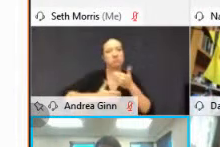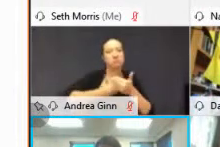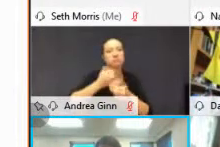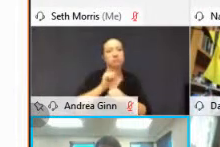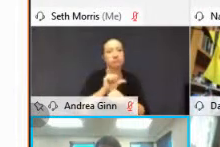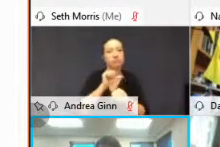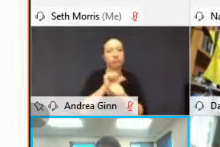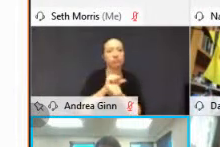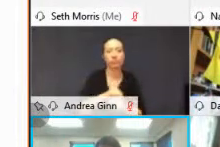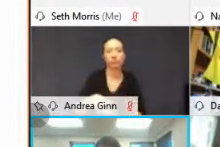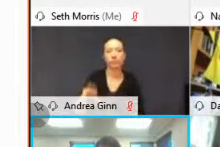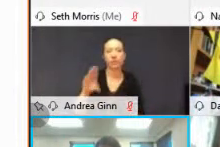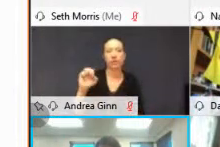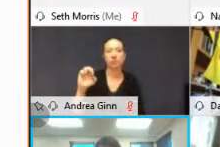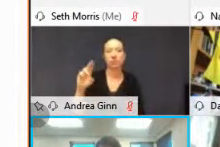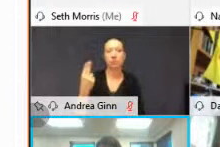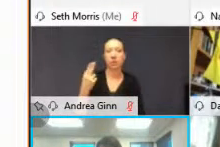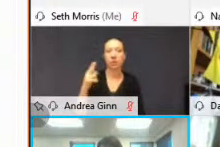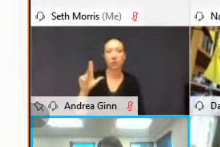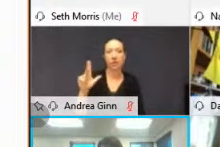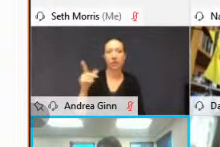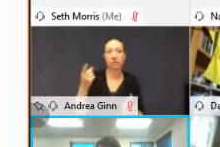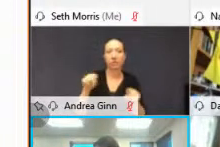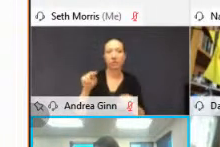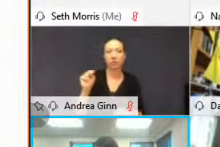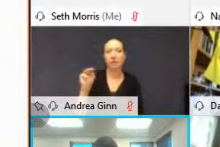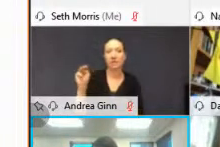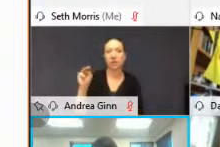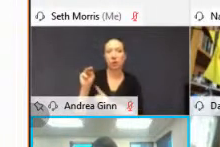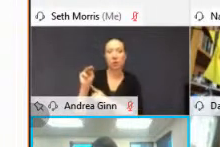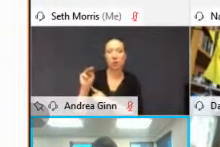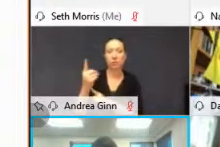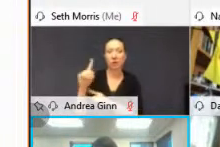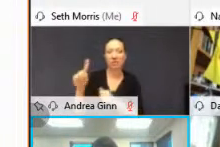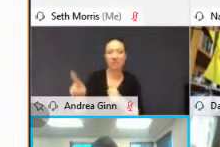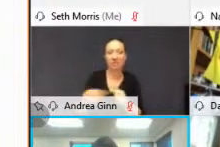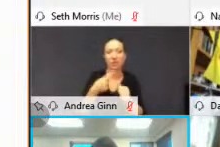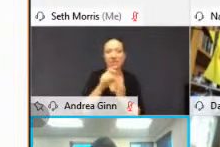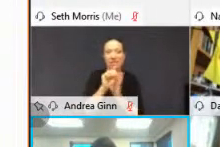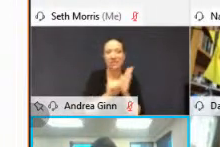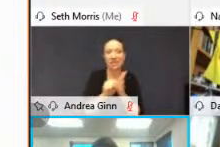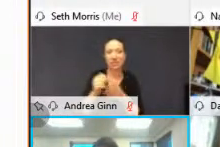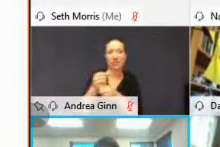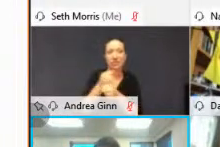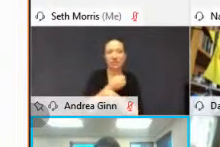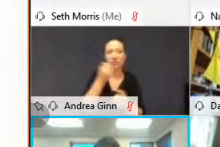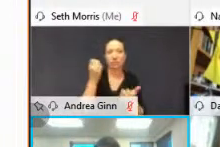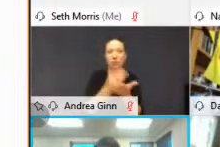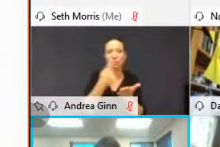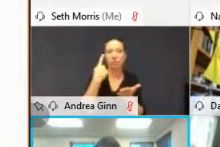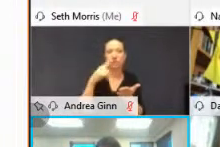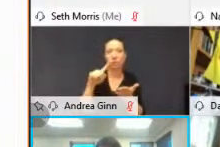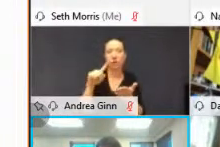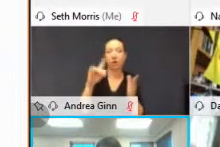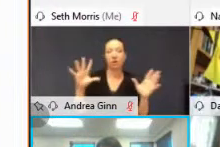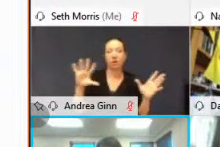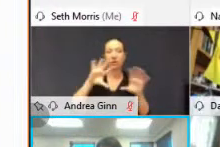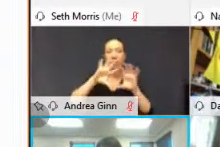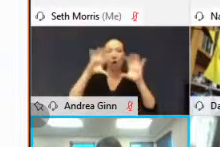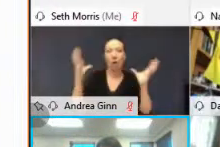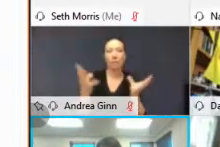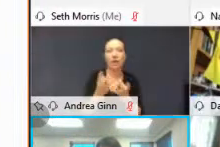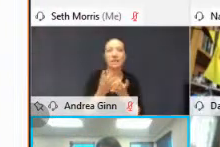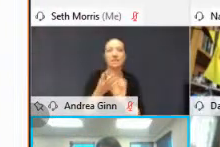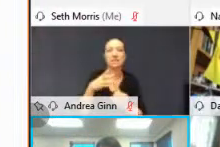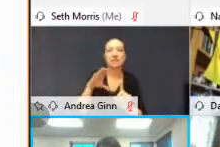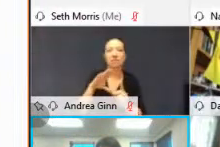So on March 23rd, New Mexico was the first set of states to receive approval on our comprehensive waiver request.